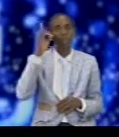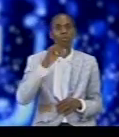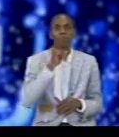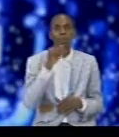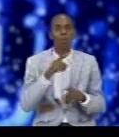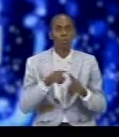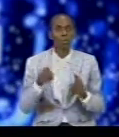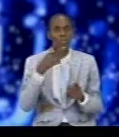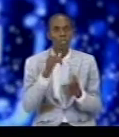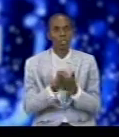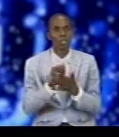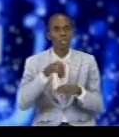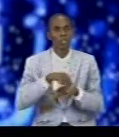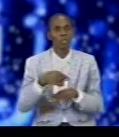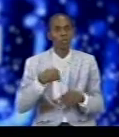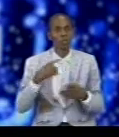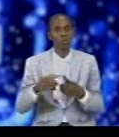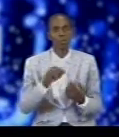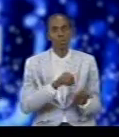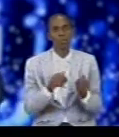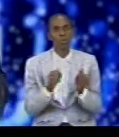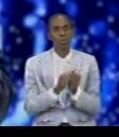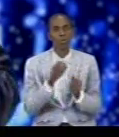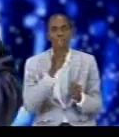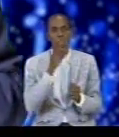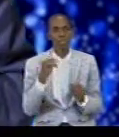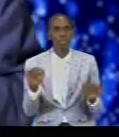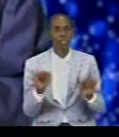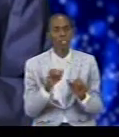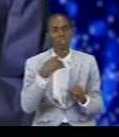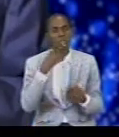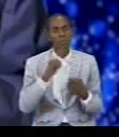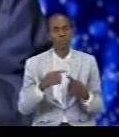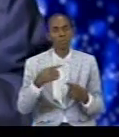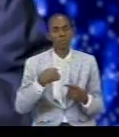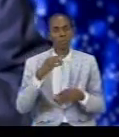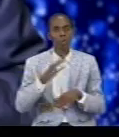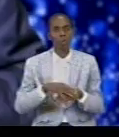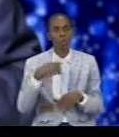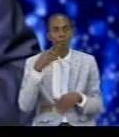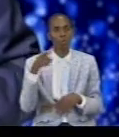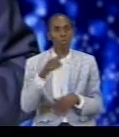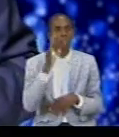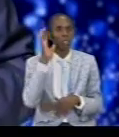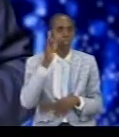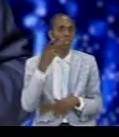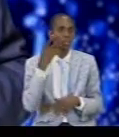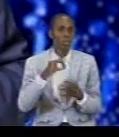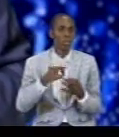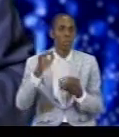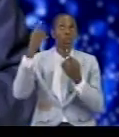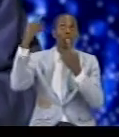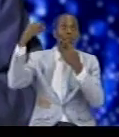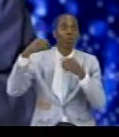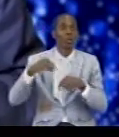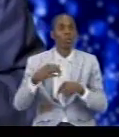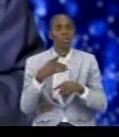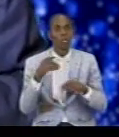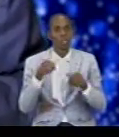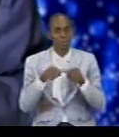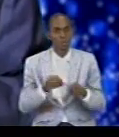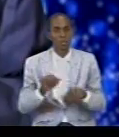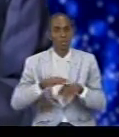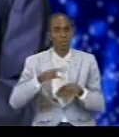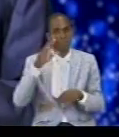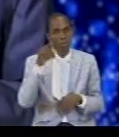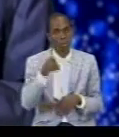Spirit descending and remaining on him, the same is he which baptizeth with the Holy